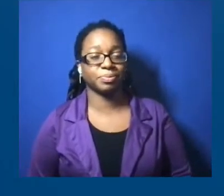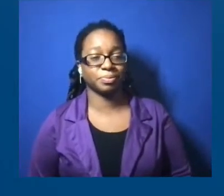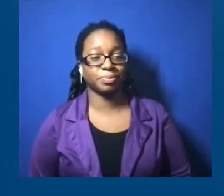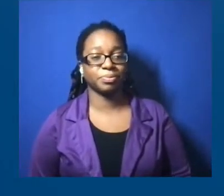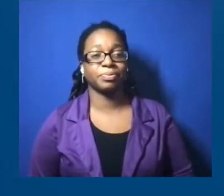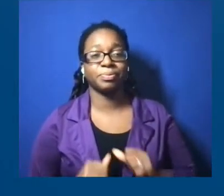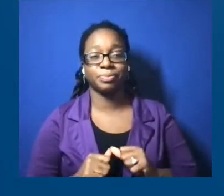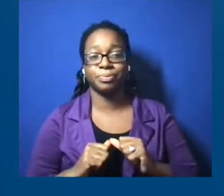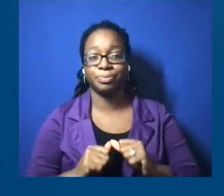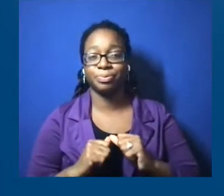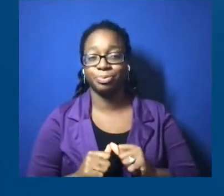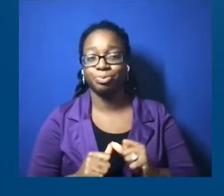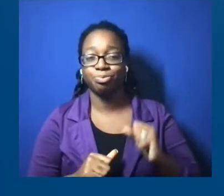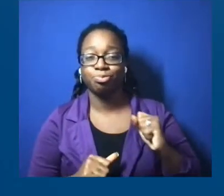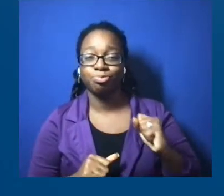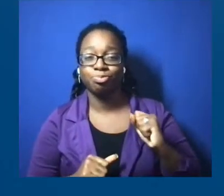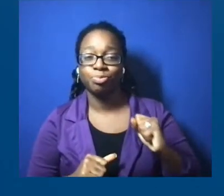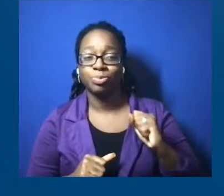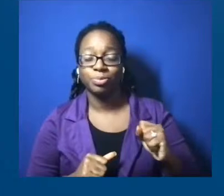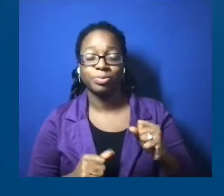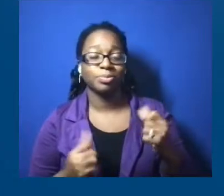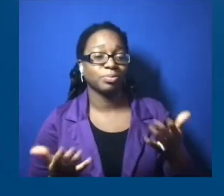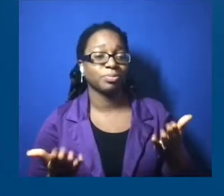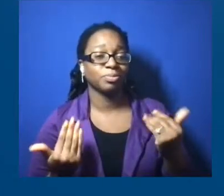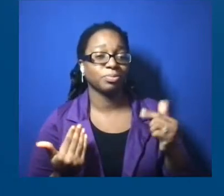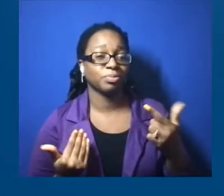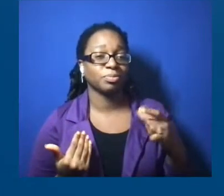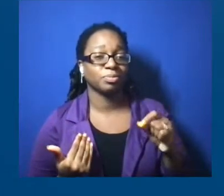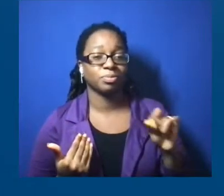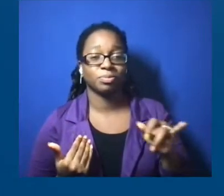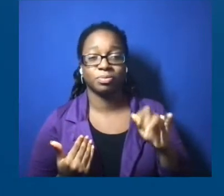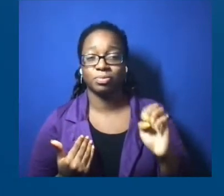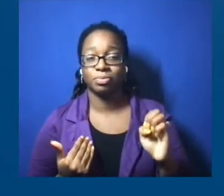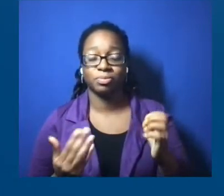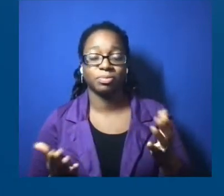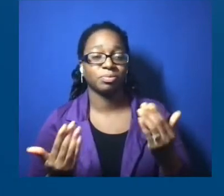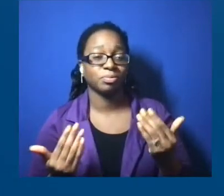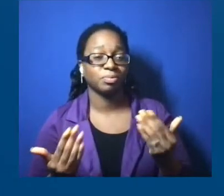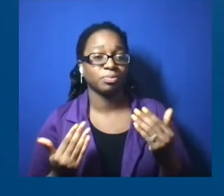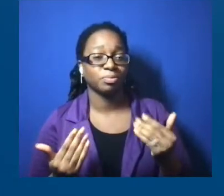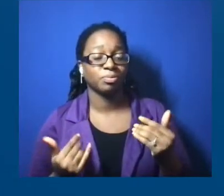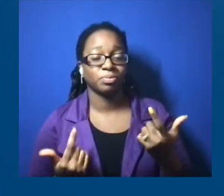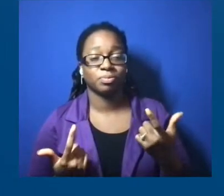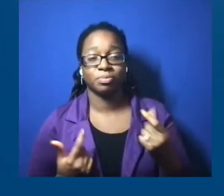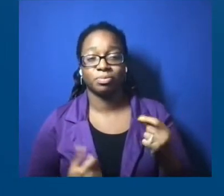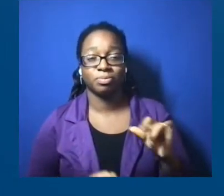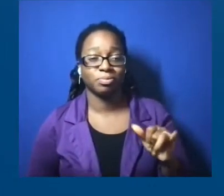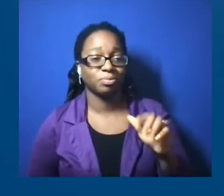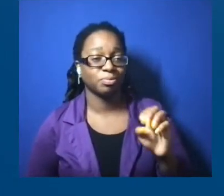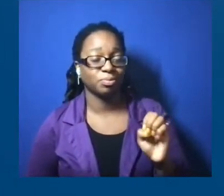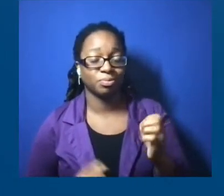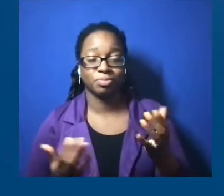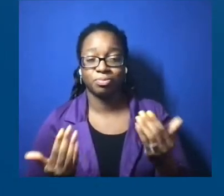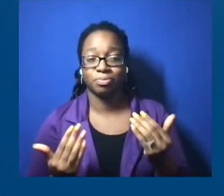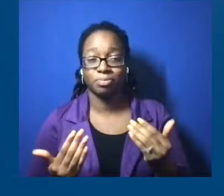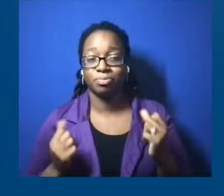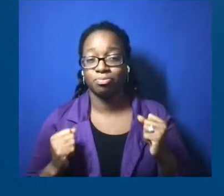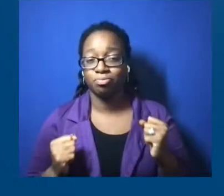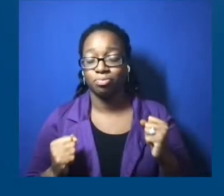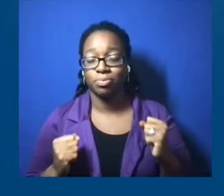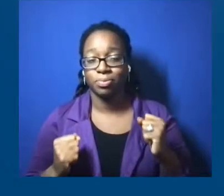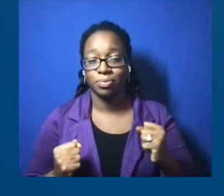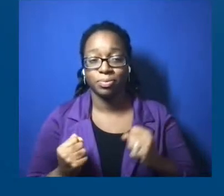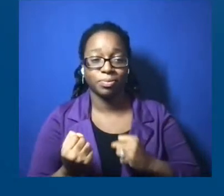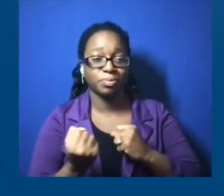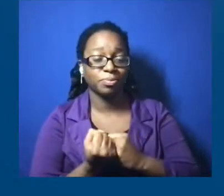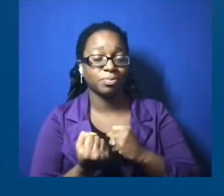Joe! Let's go Joe! Let's go Joe! Let's go Joe! Let's go Joe! Let's go Joe! Let's go Joe! Let's go